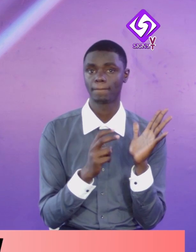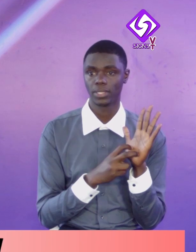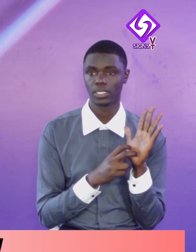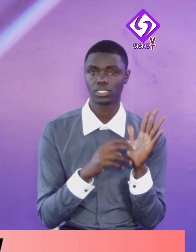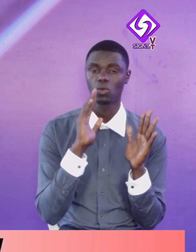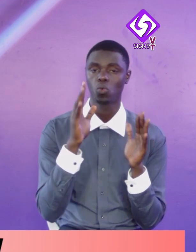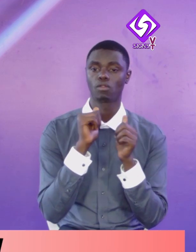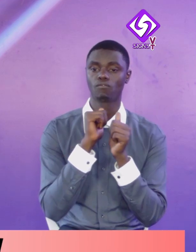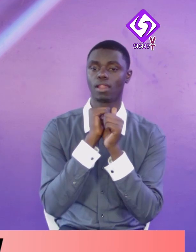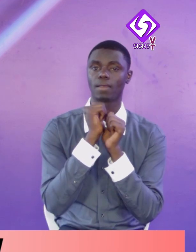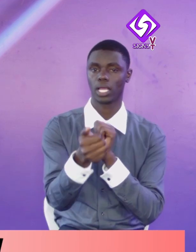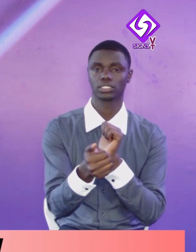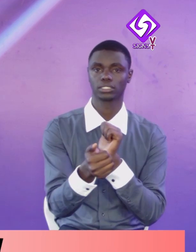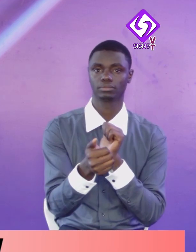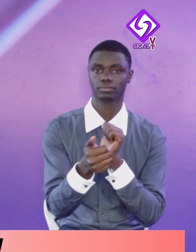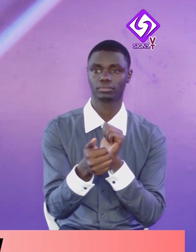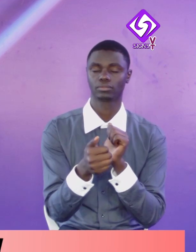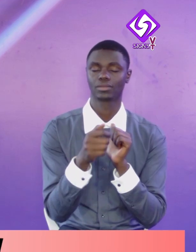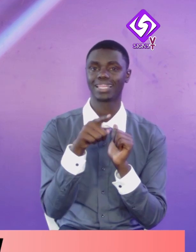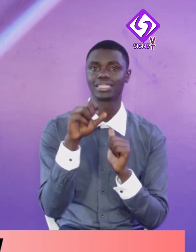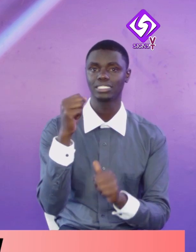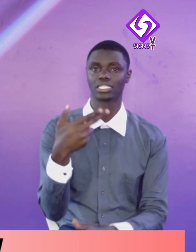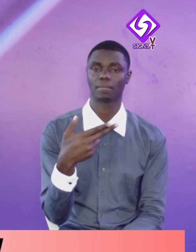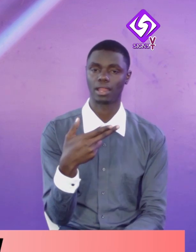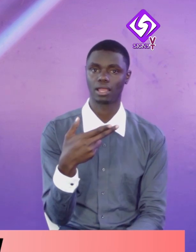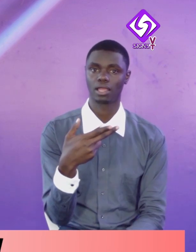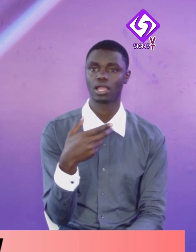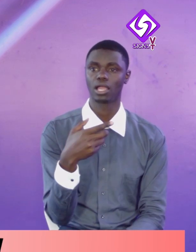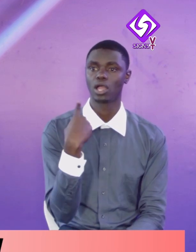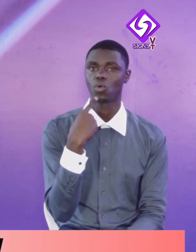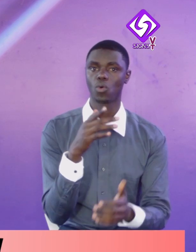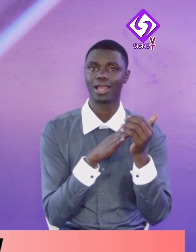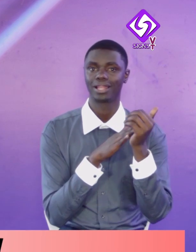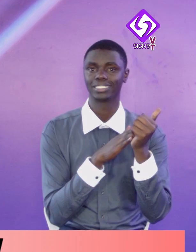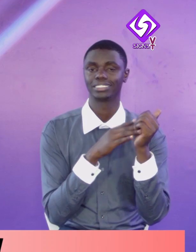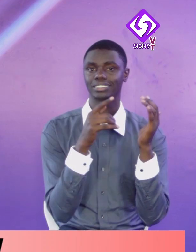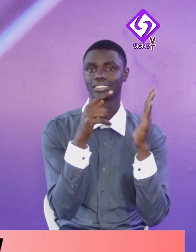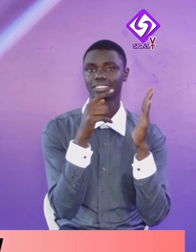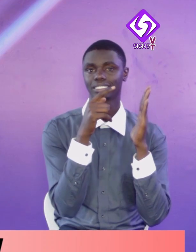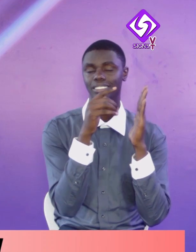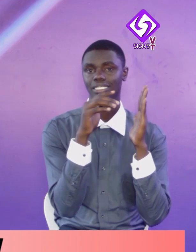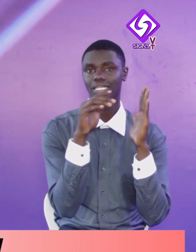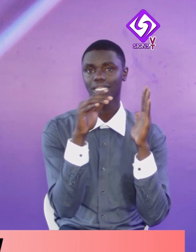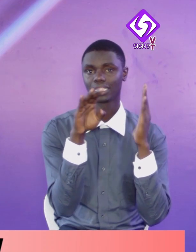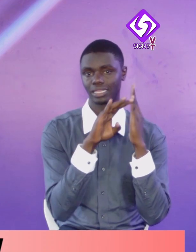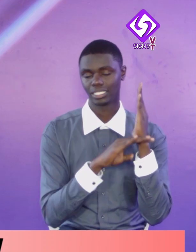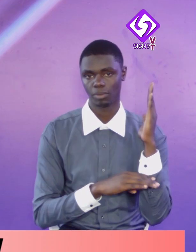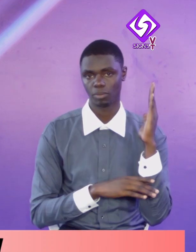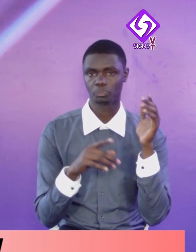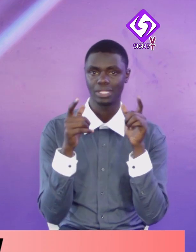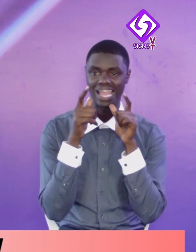even surpass. This is Shabana, who are leading the table. Then Tusker FC